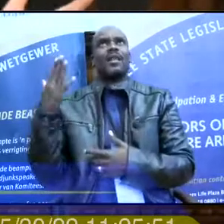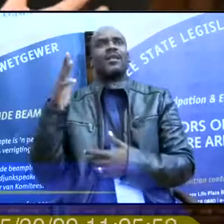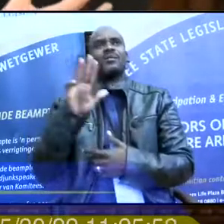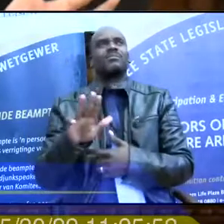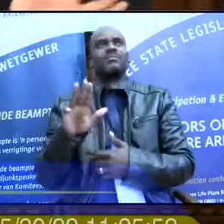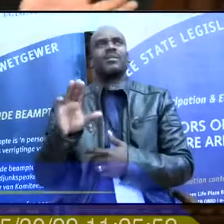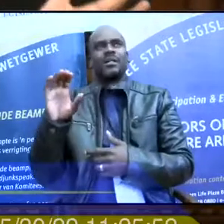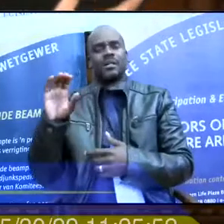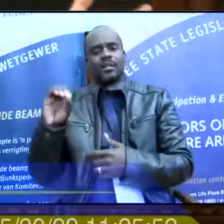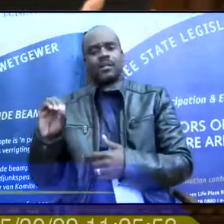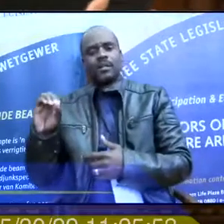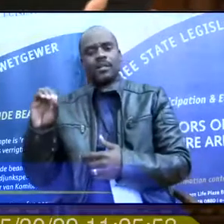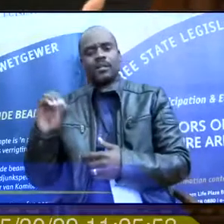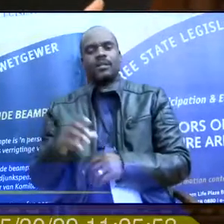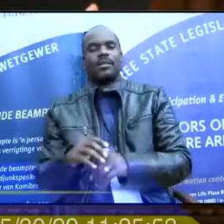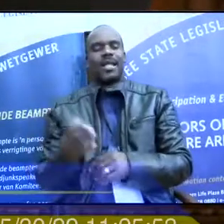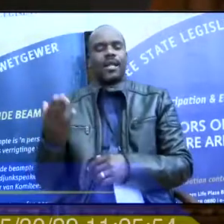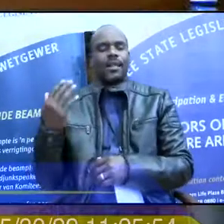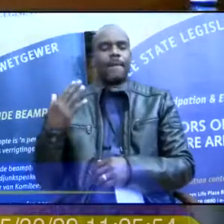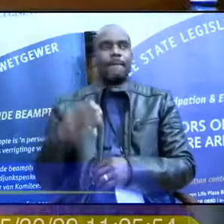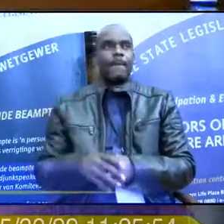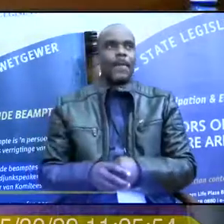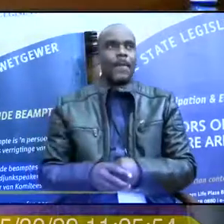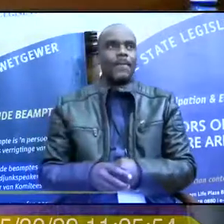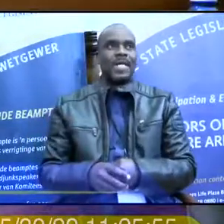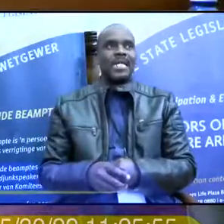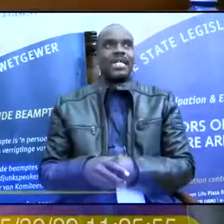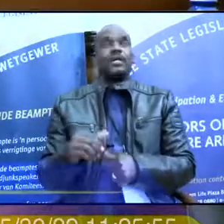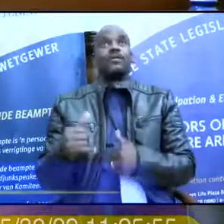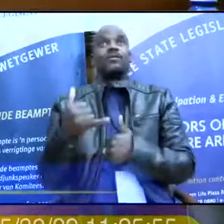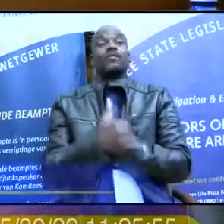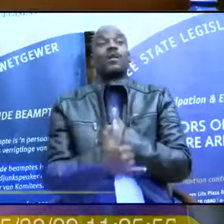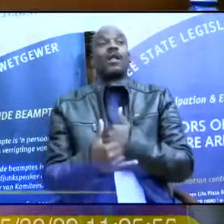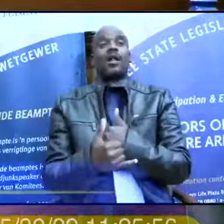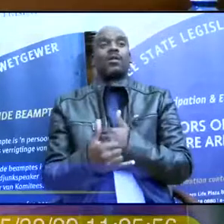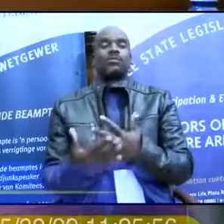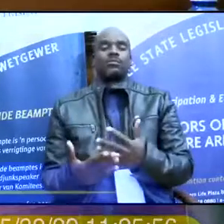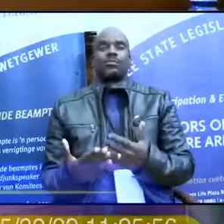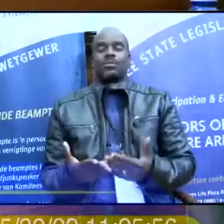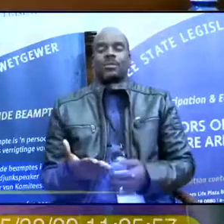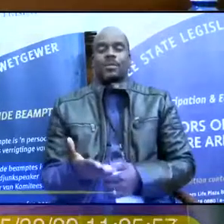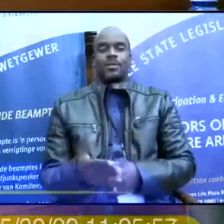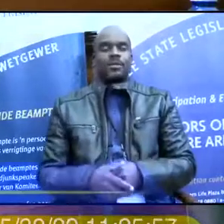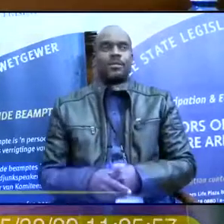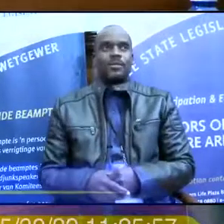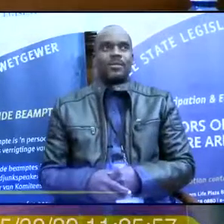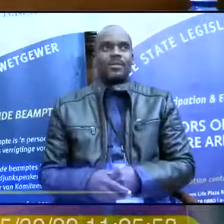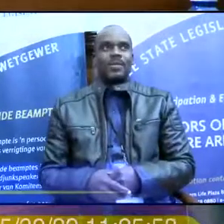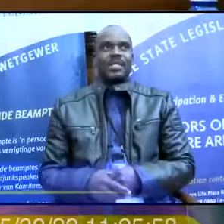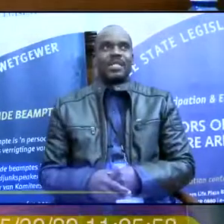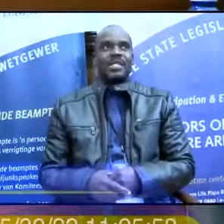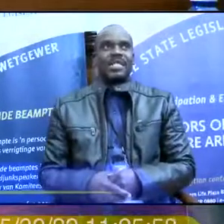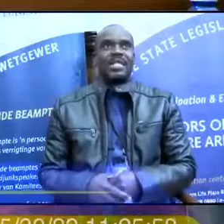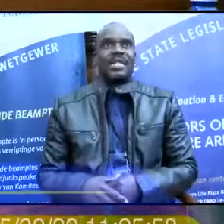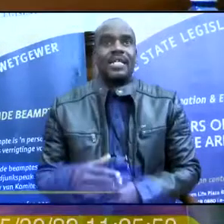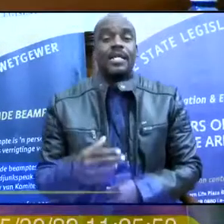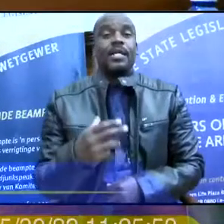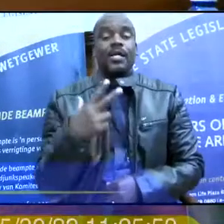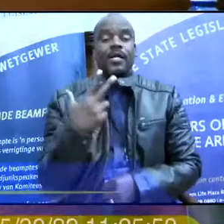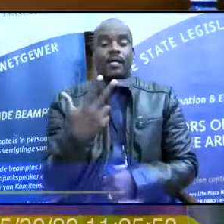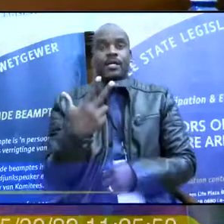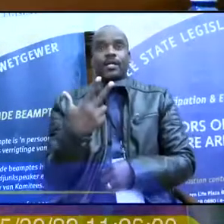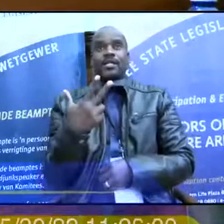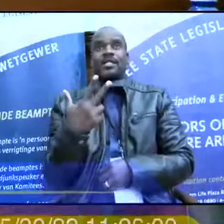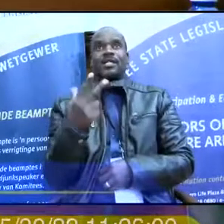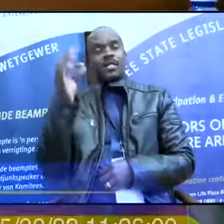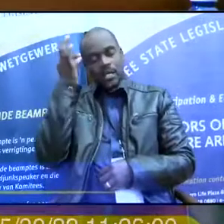water infrastructures were provided to certain parts of this country and left like it was without any determination or budgeting